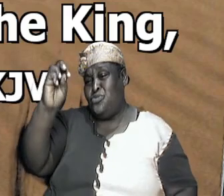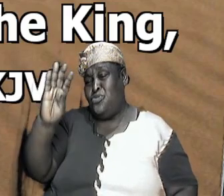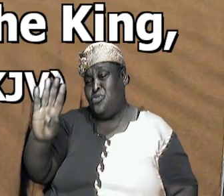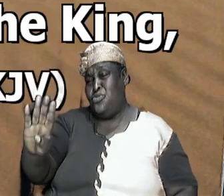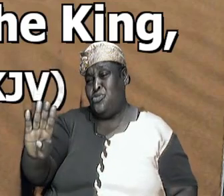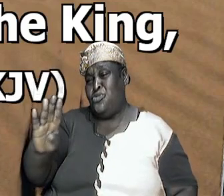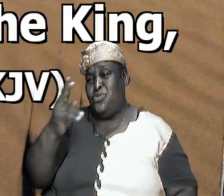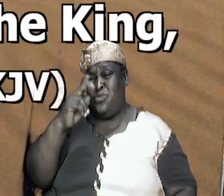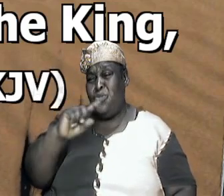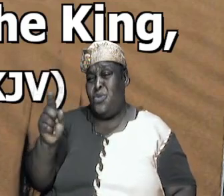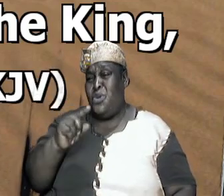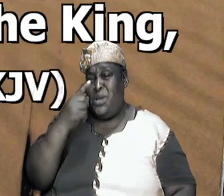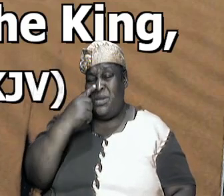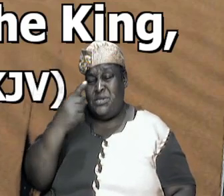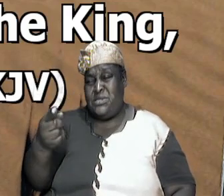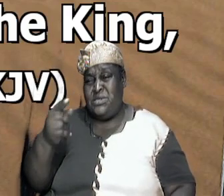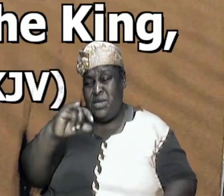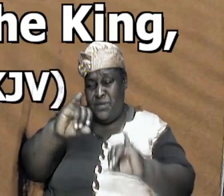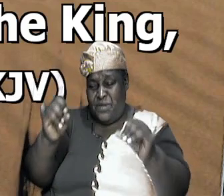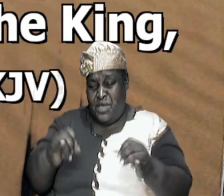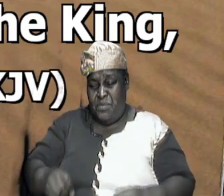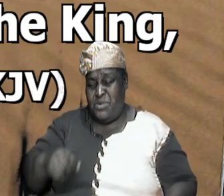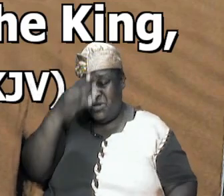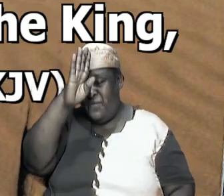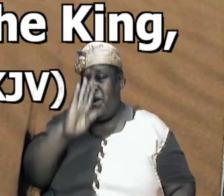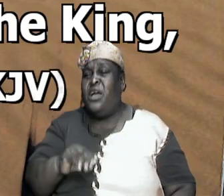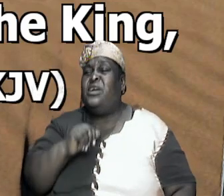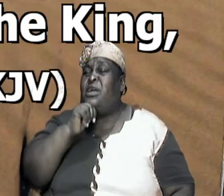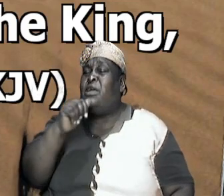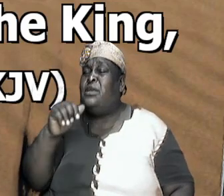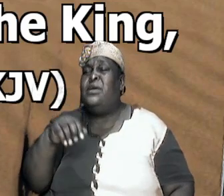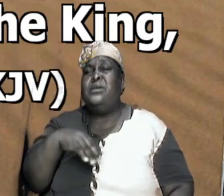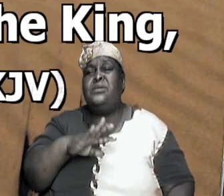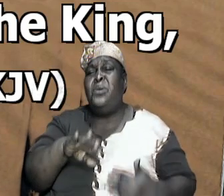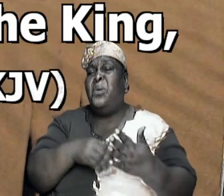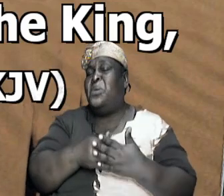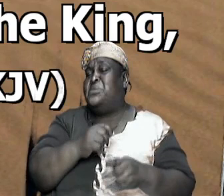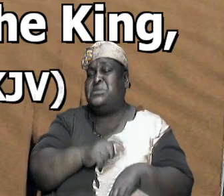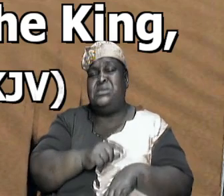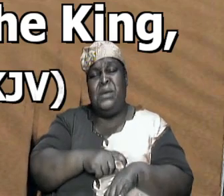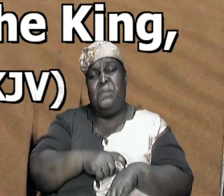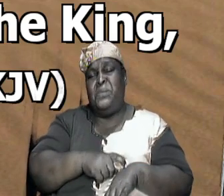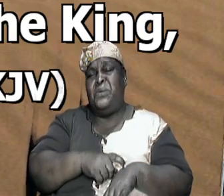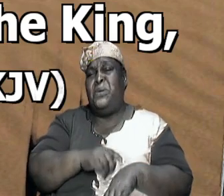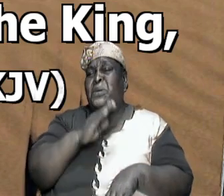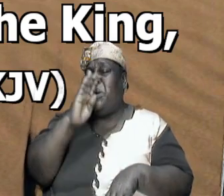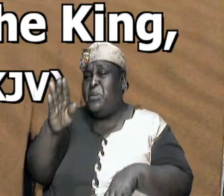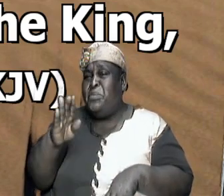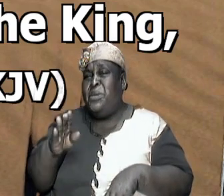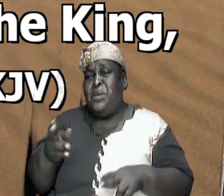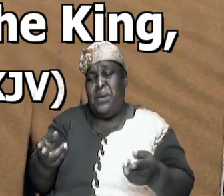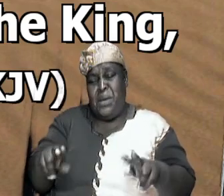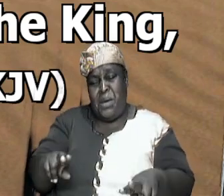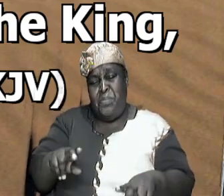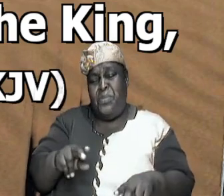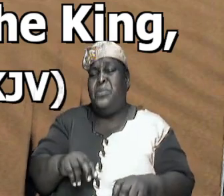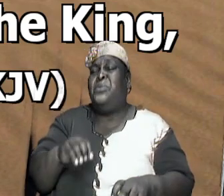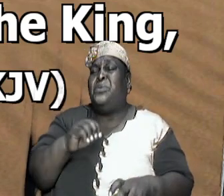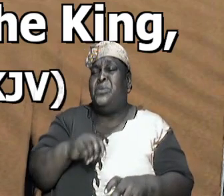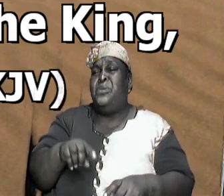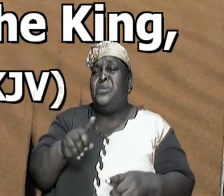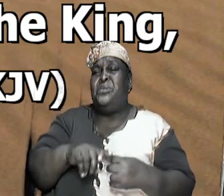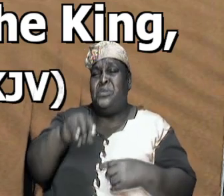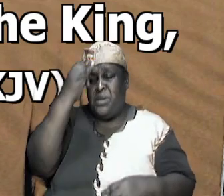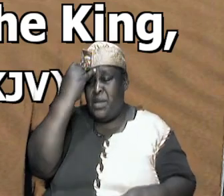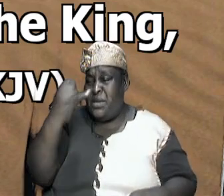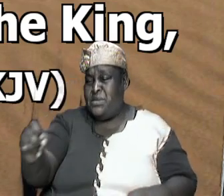see image of God. It's not all the time it's going to be like how it happens in